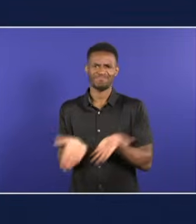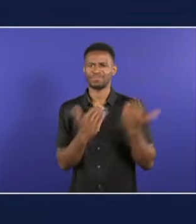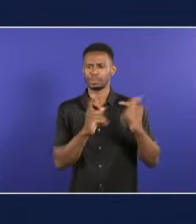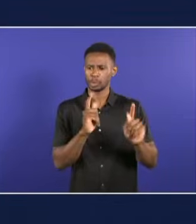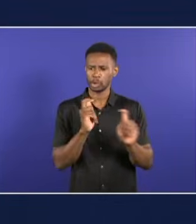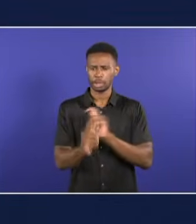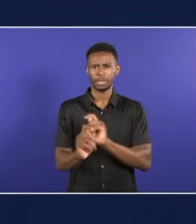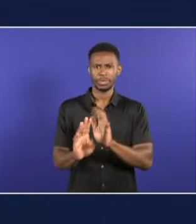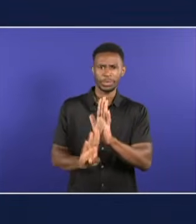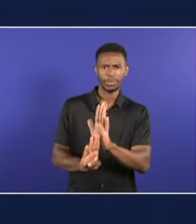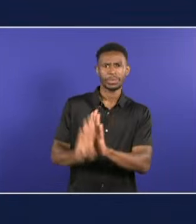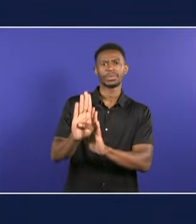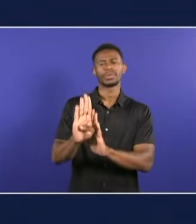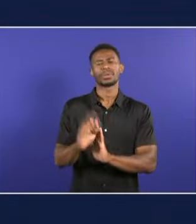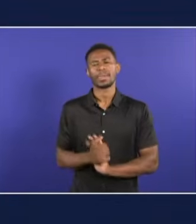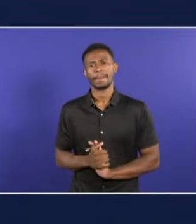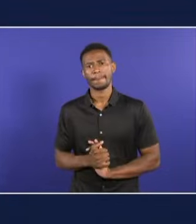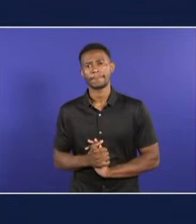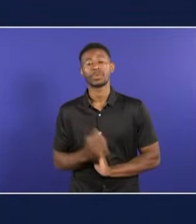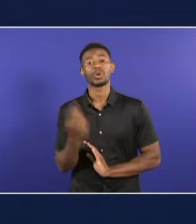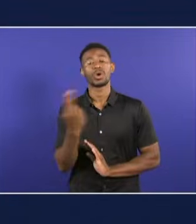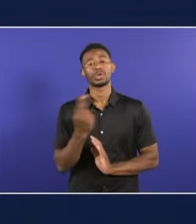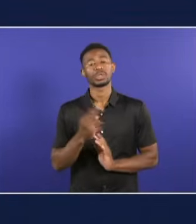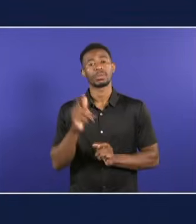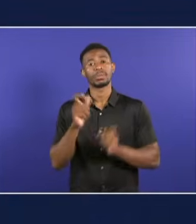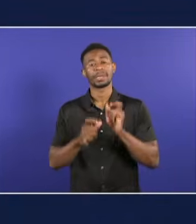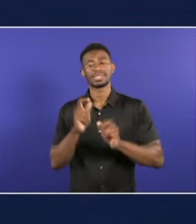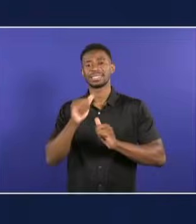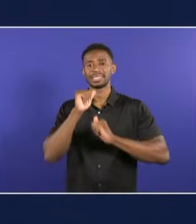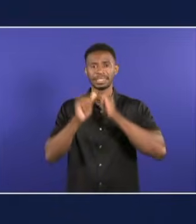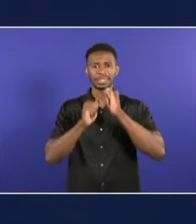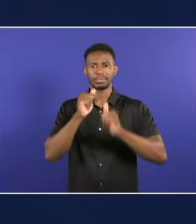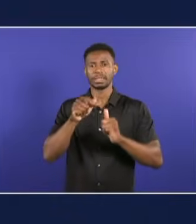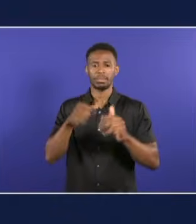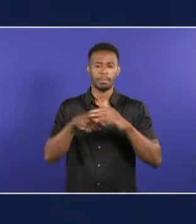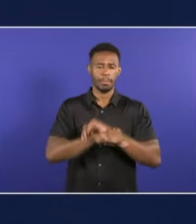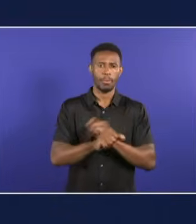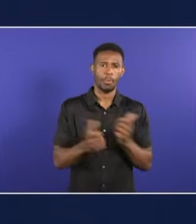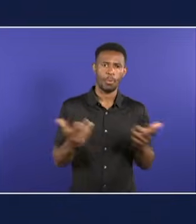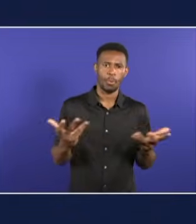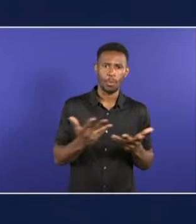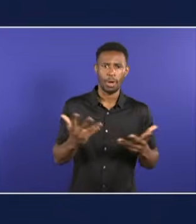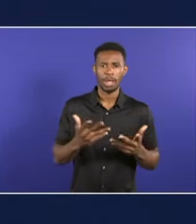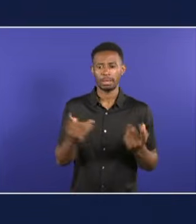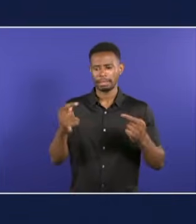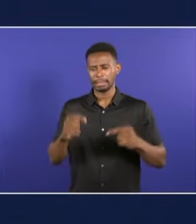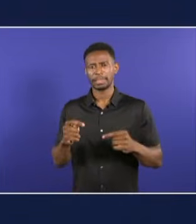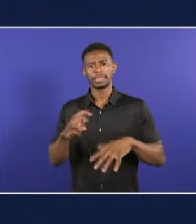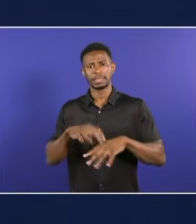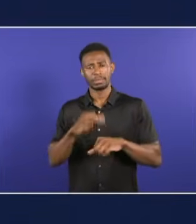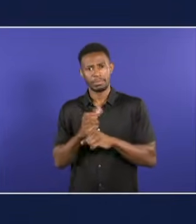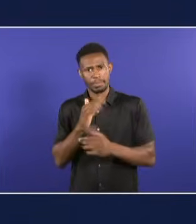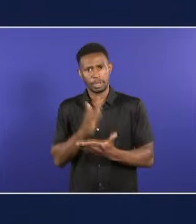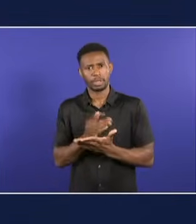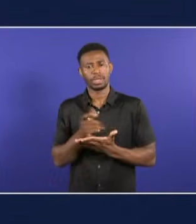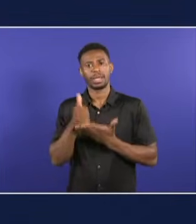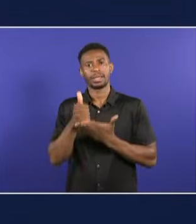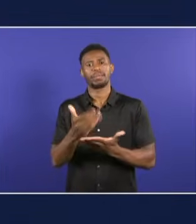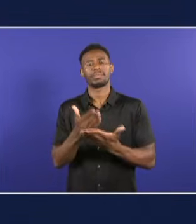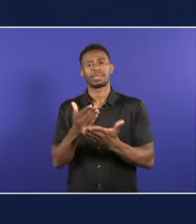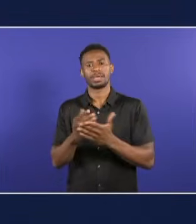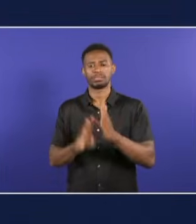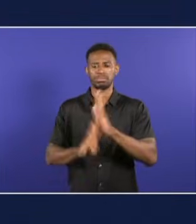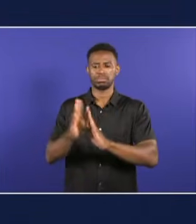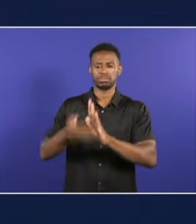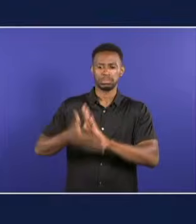the circumstances of their birth, has the right and the opportunity to be the best that they can be. That is